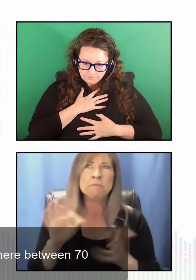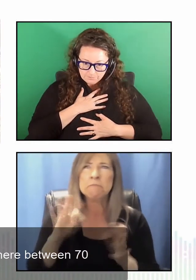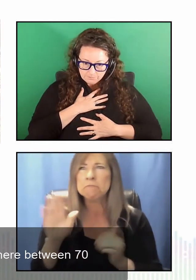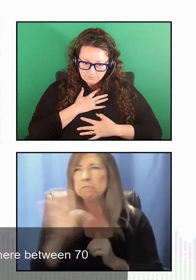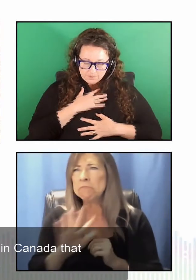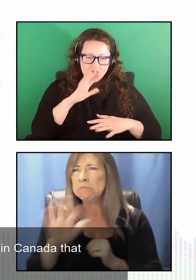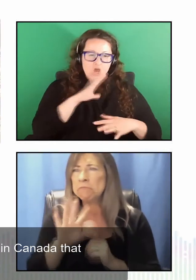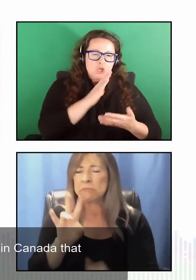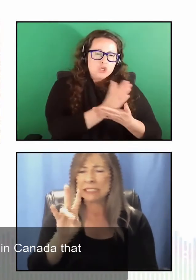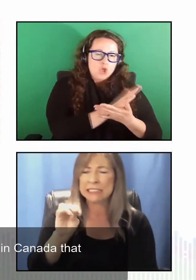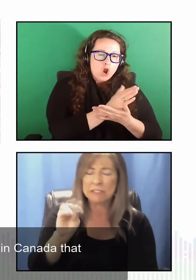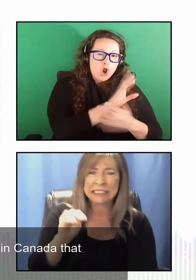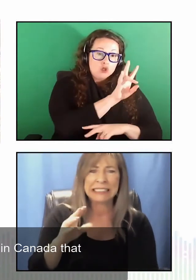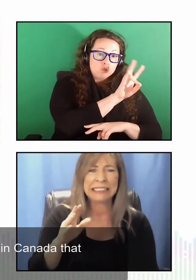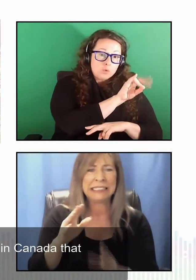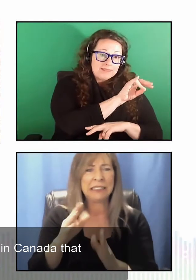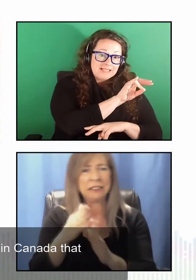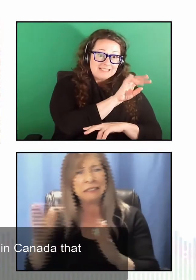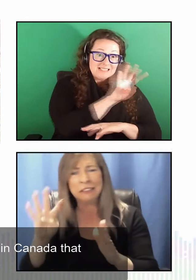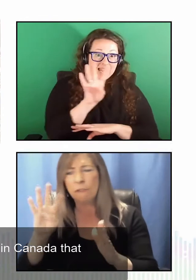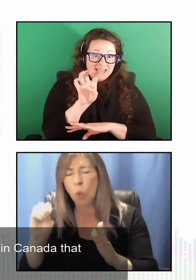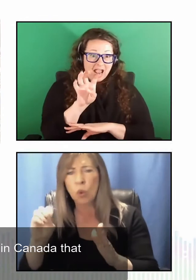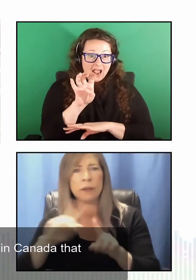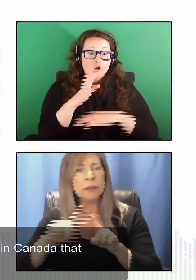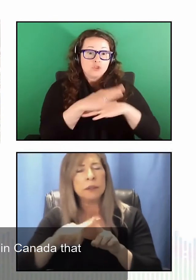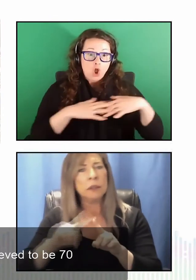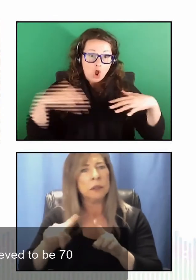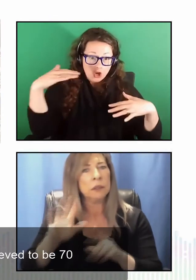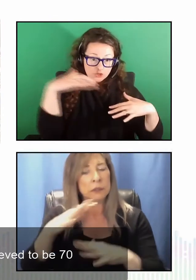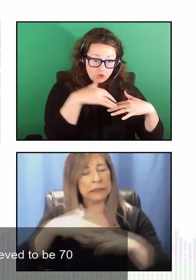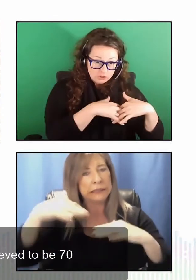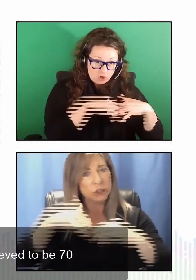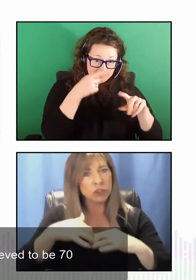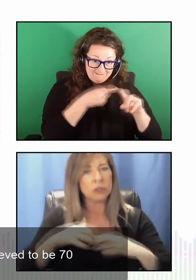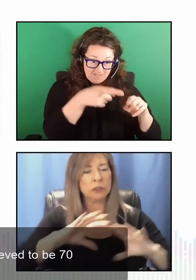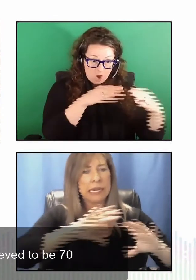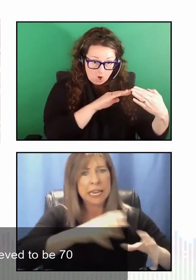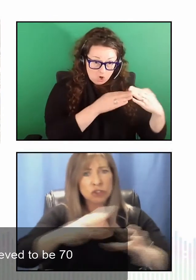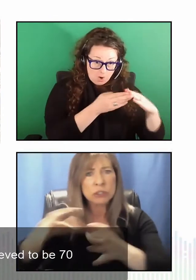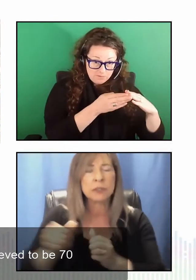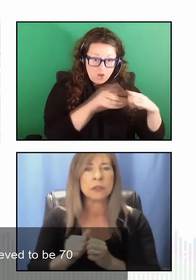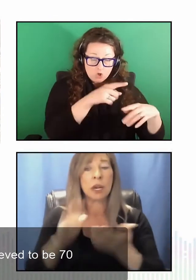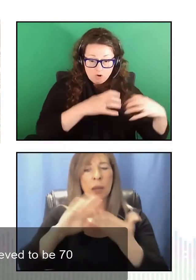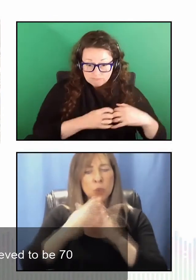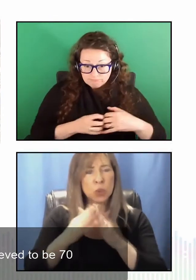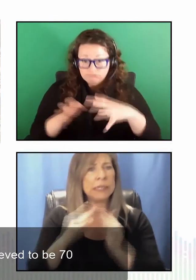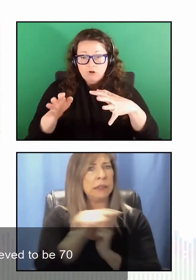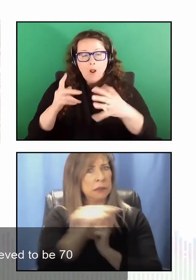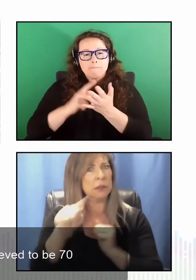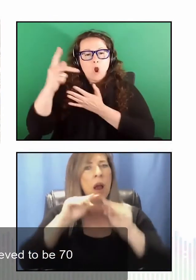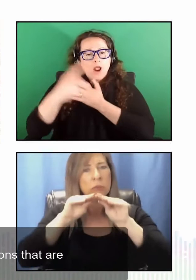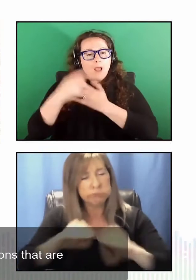70 and 40 Indigenous nations and communities in Canada that have launched Guardian programs. There's believed to